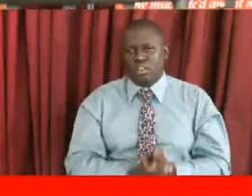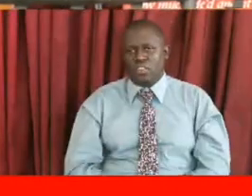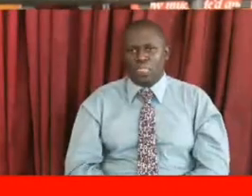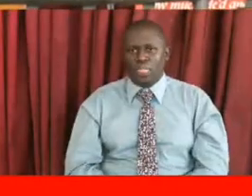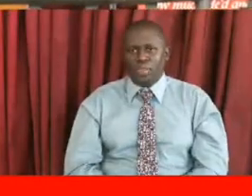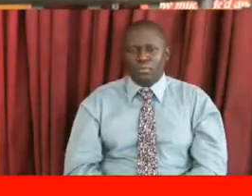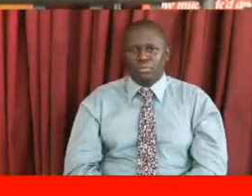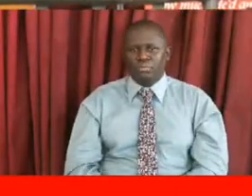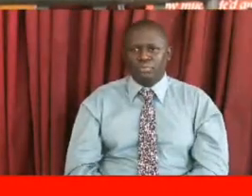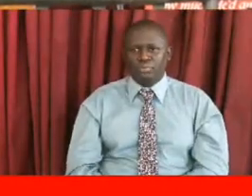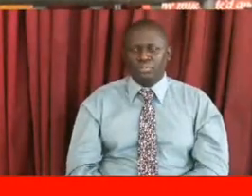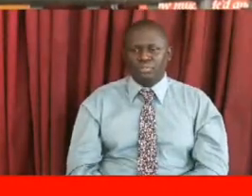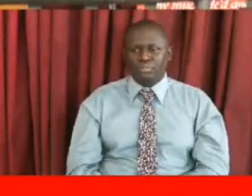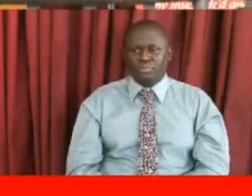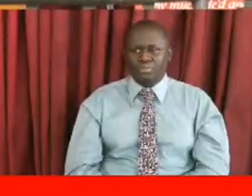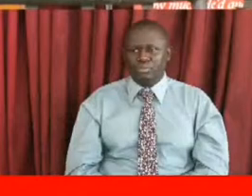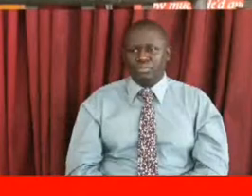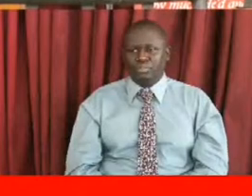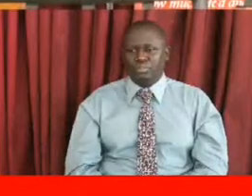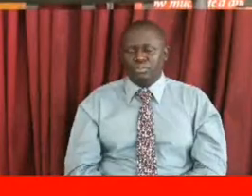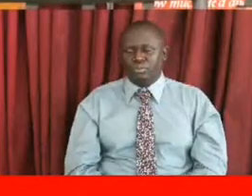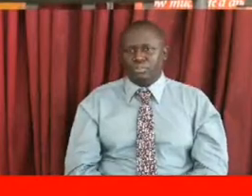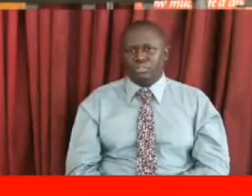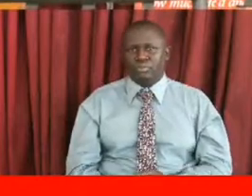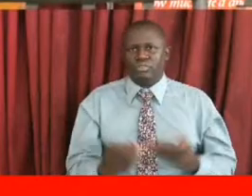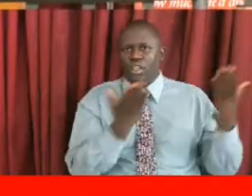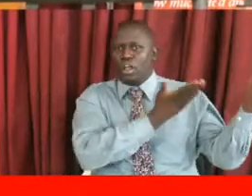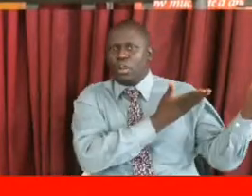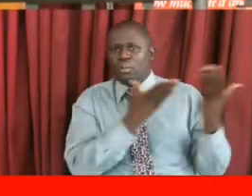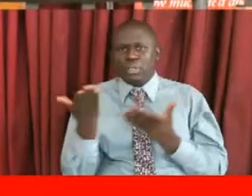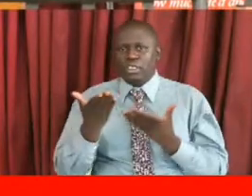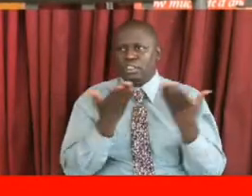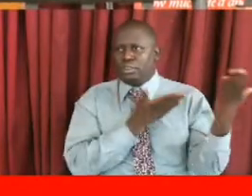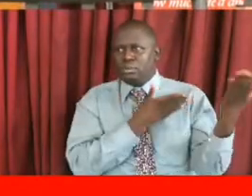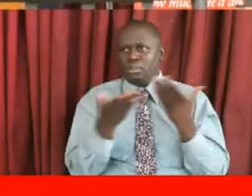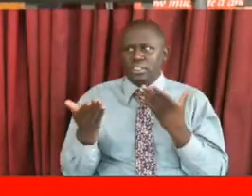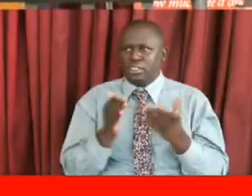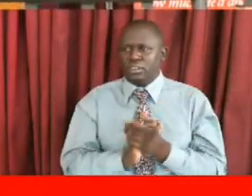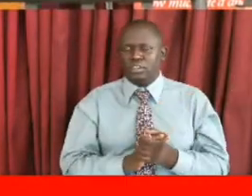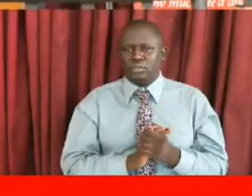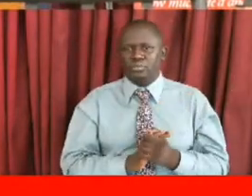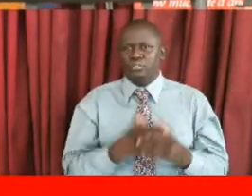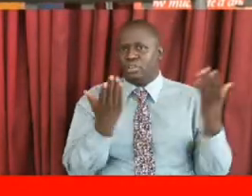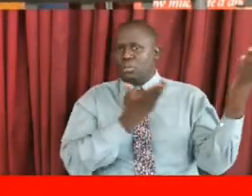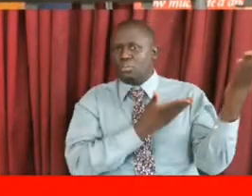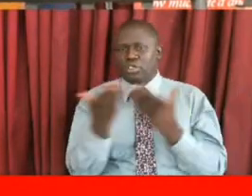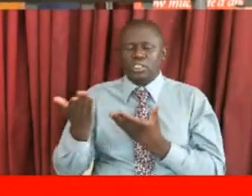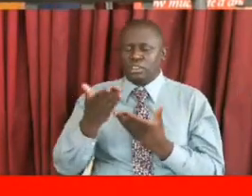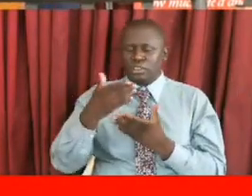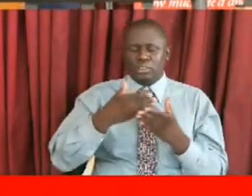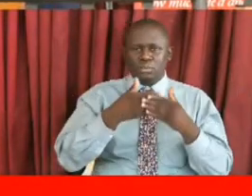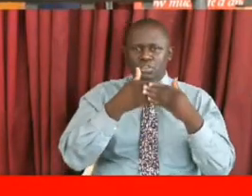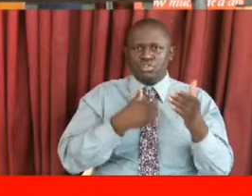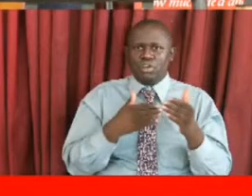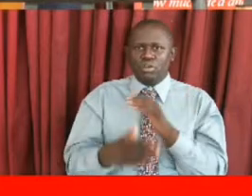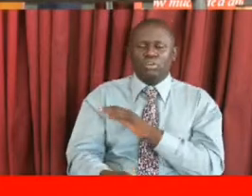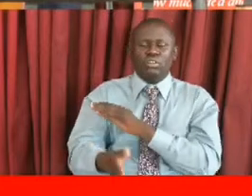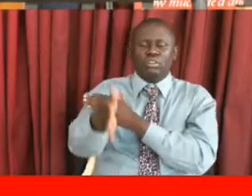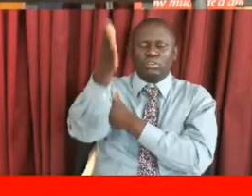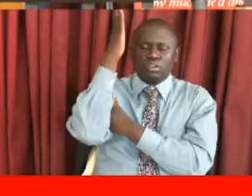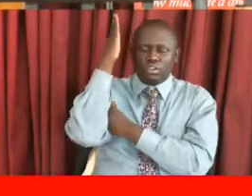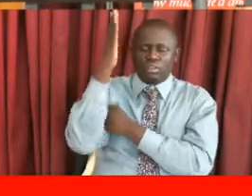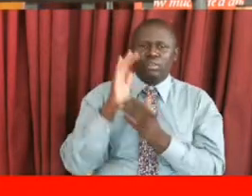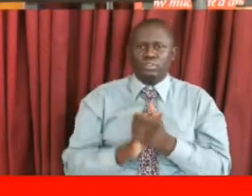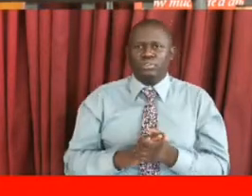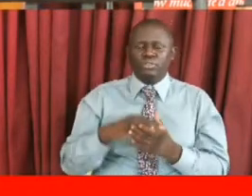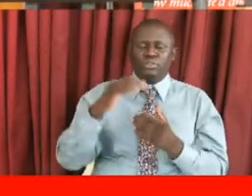M which one is it bring it yes that's right bring it into the presence